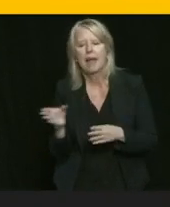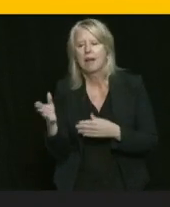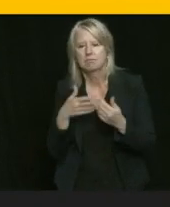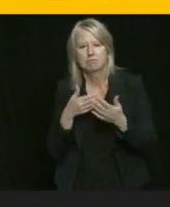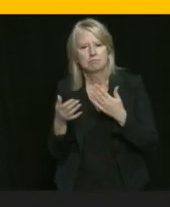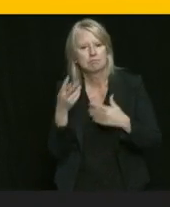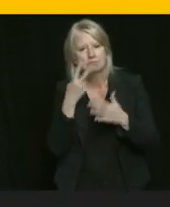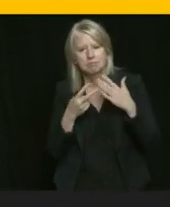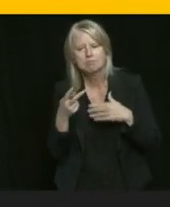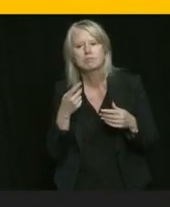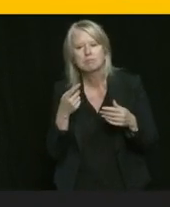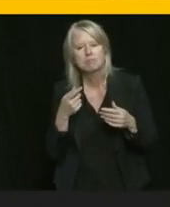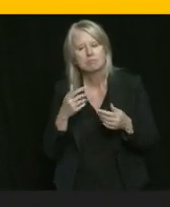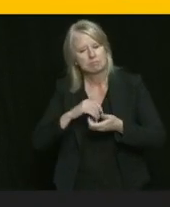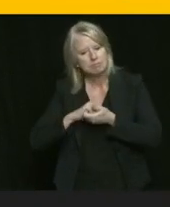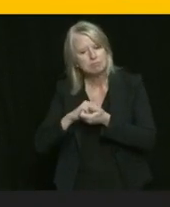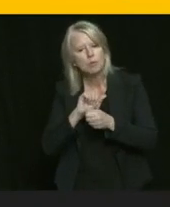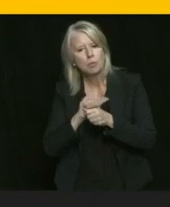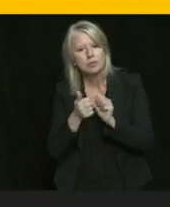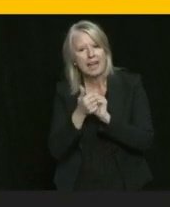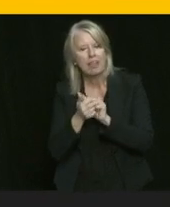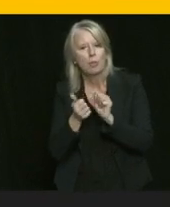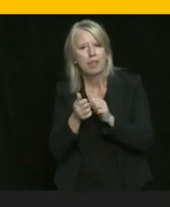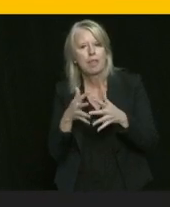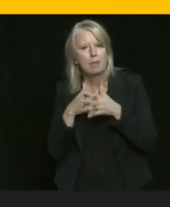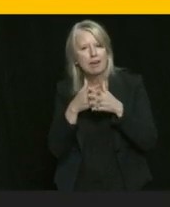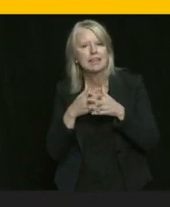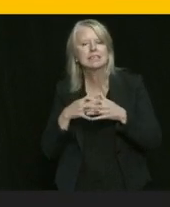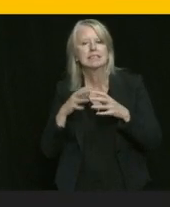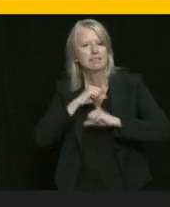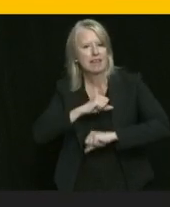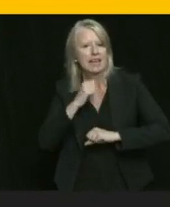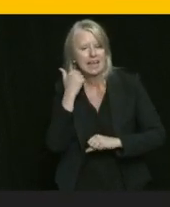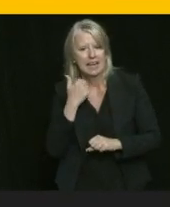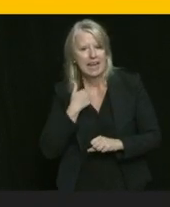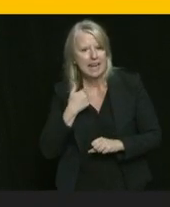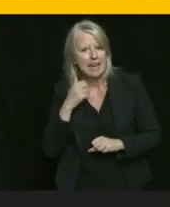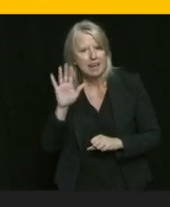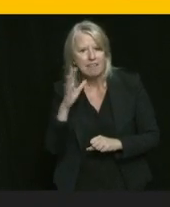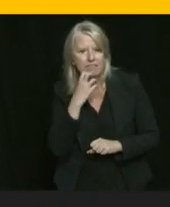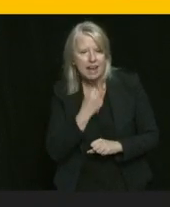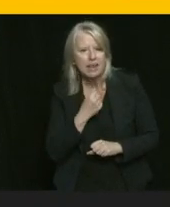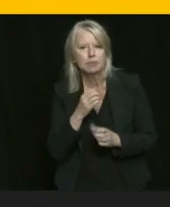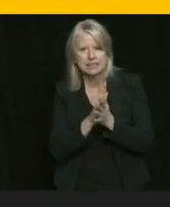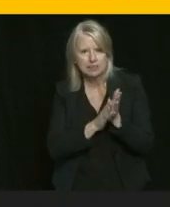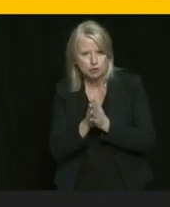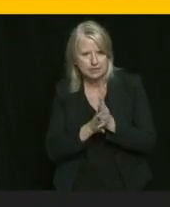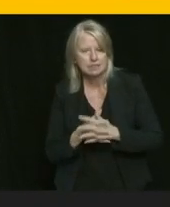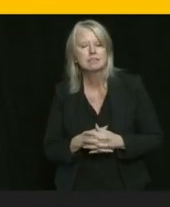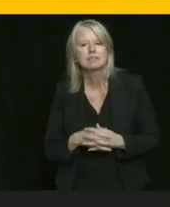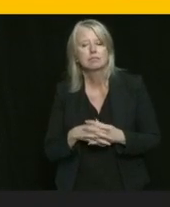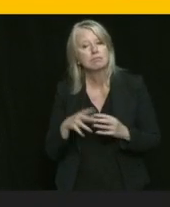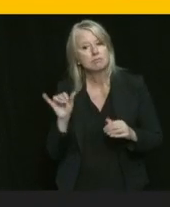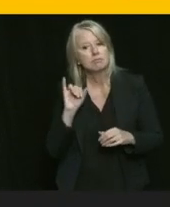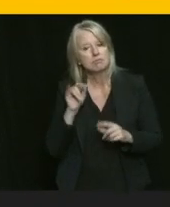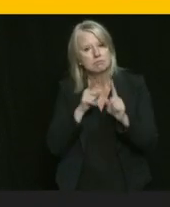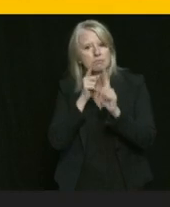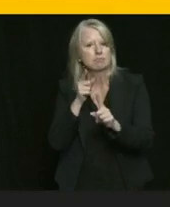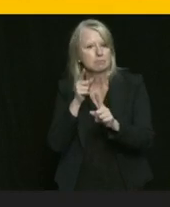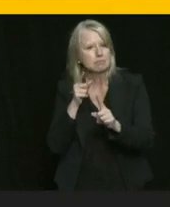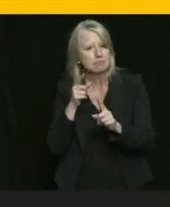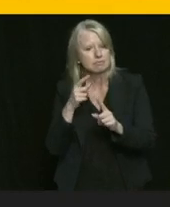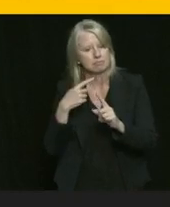outcome, prepared to work together with the Americans to defend Canadian values and interests, and above all, to continue to